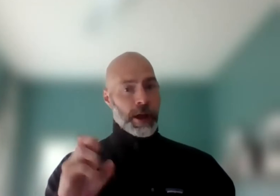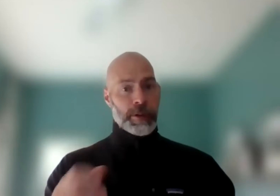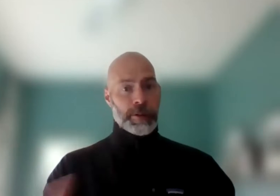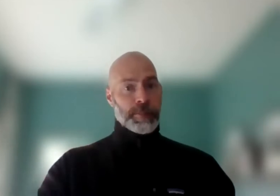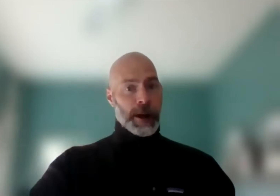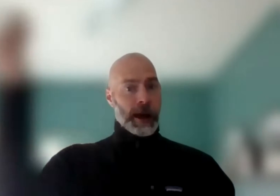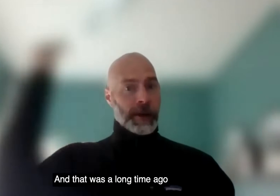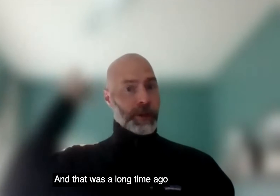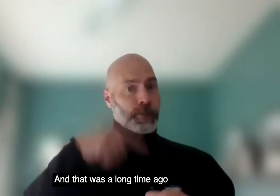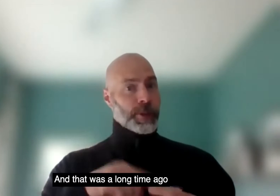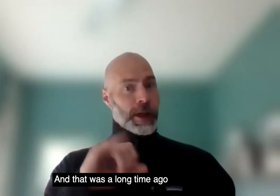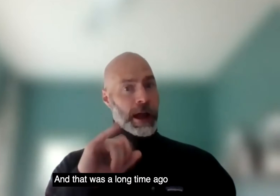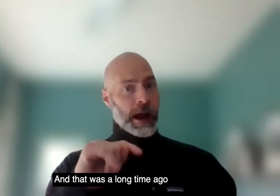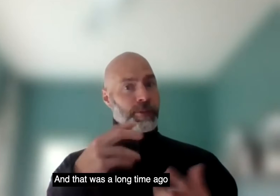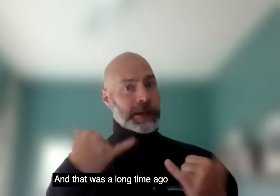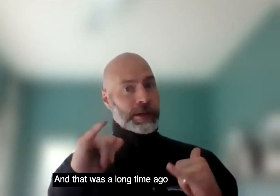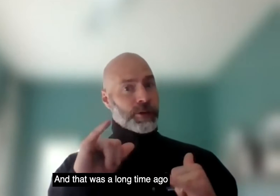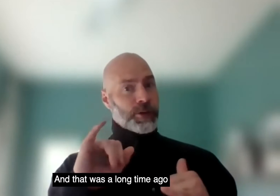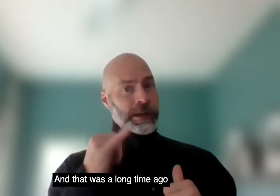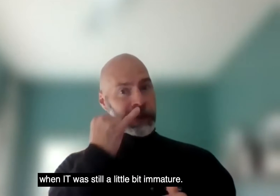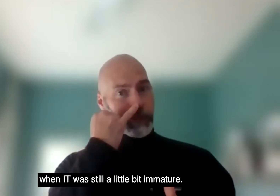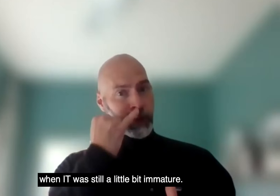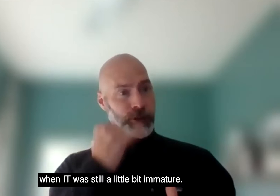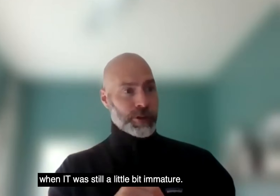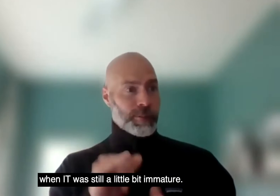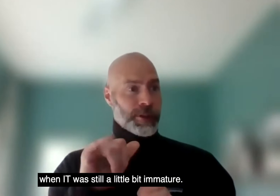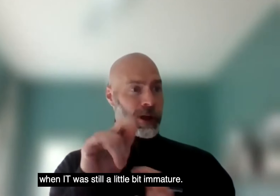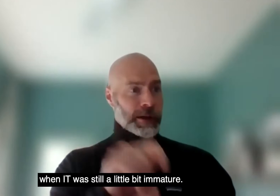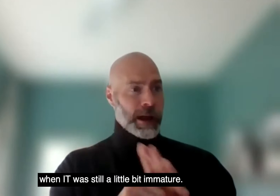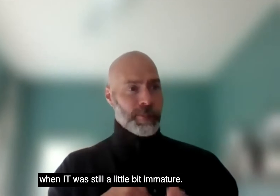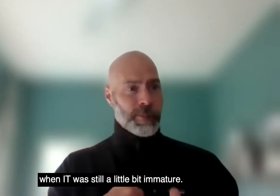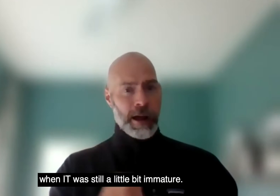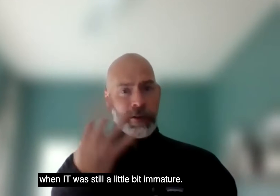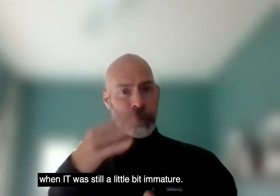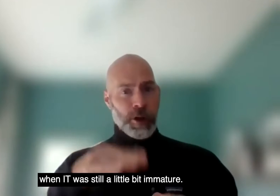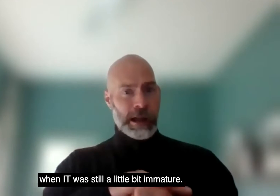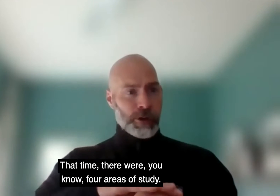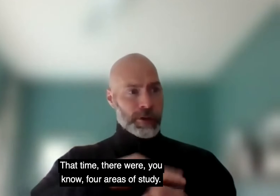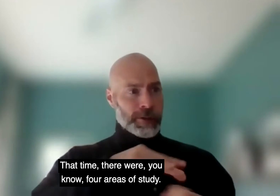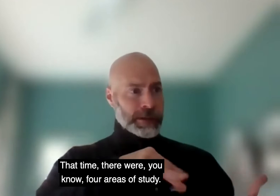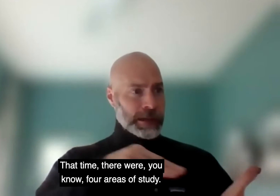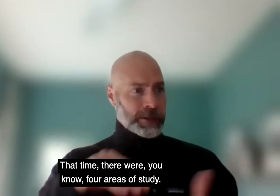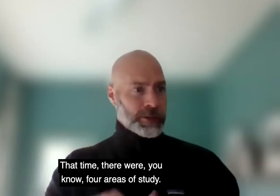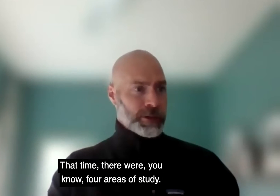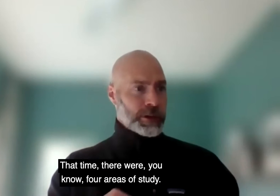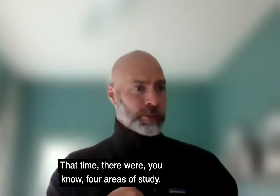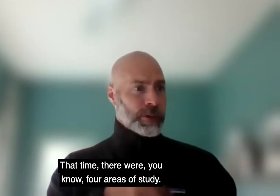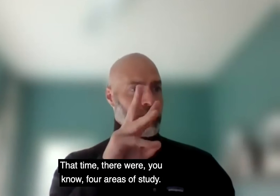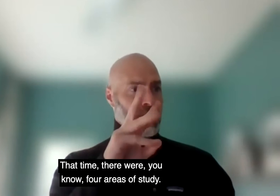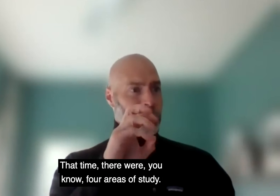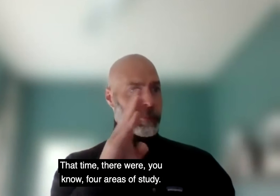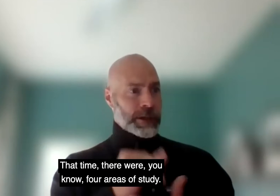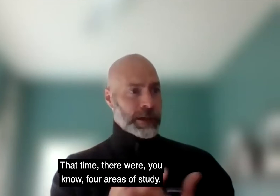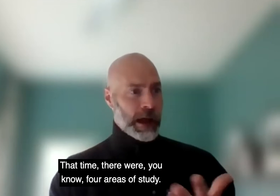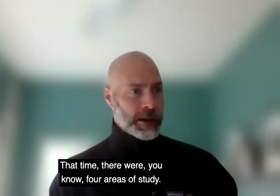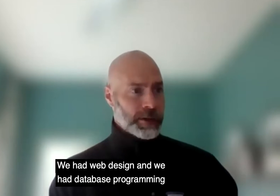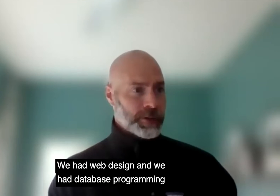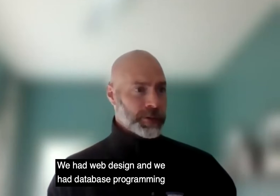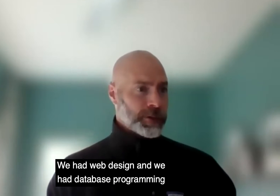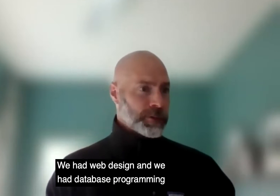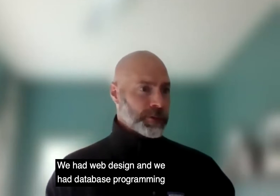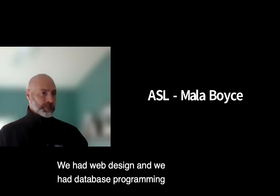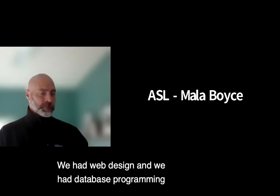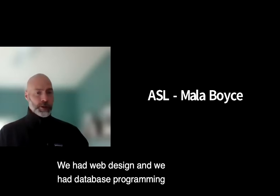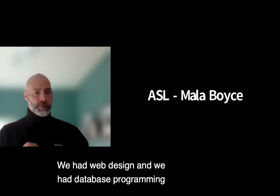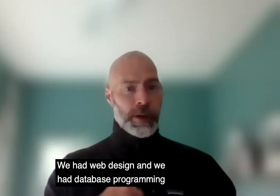IT. And that was a long time ago when IT was still a little bit immature. That time there were, 4 areas of study. We